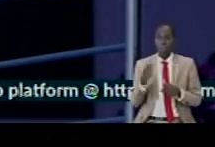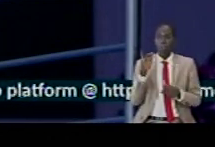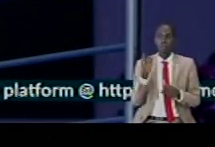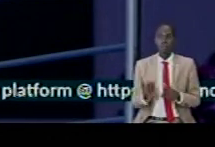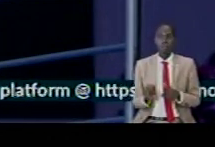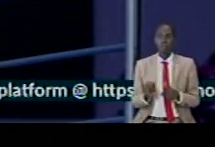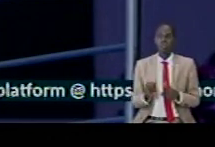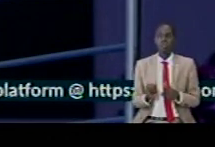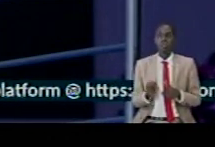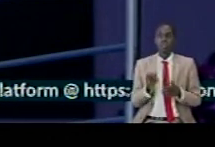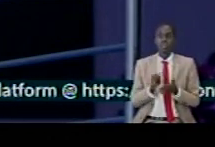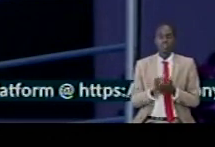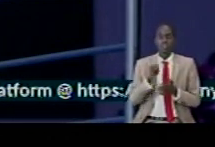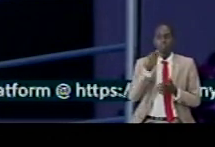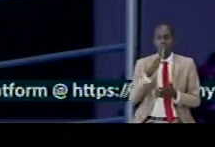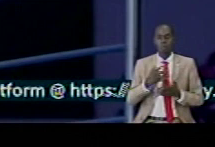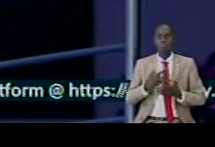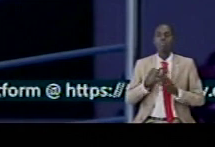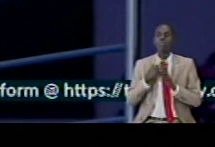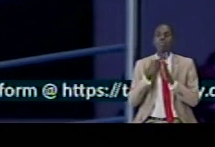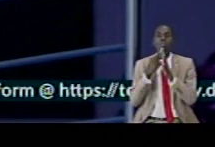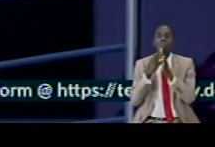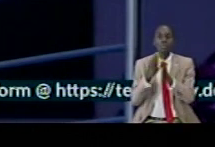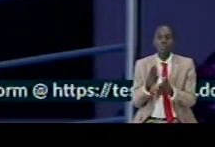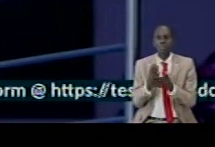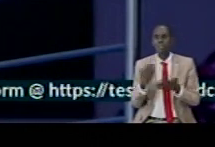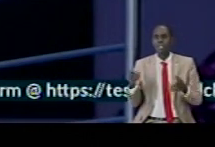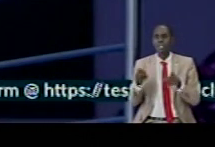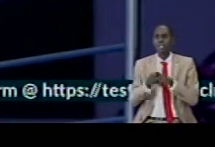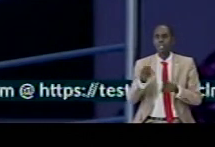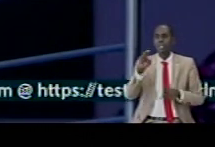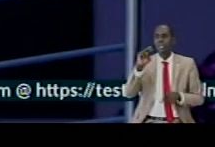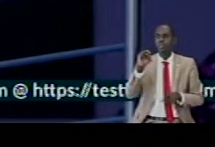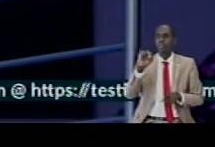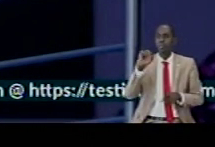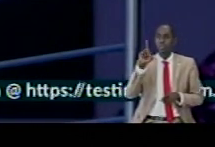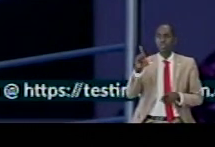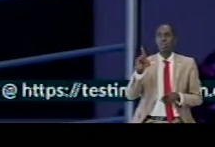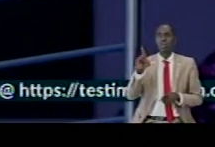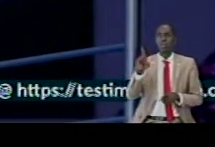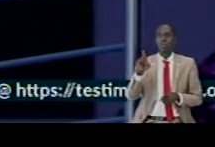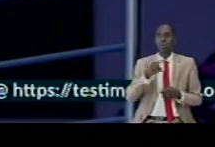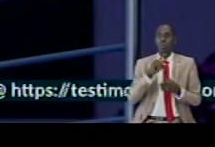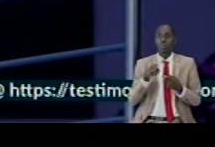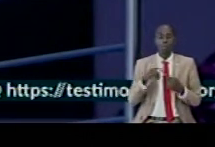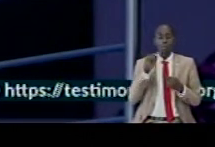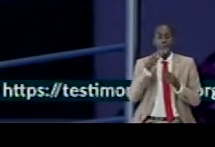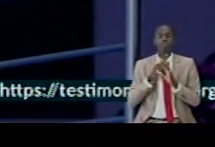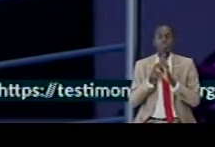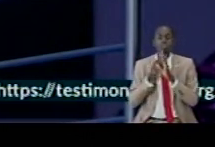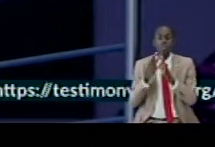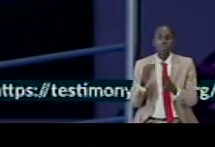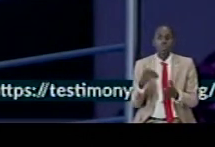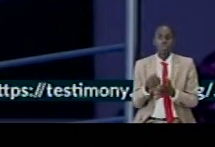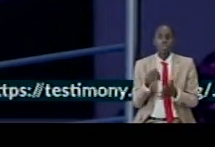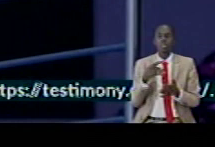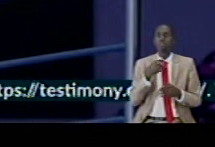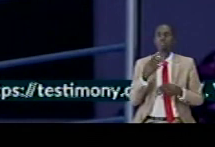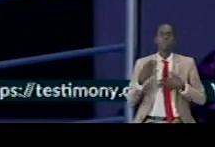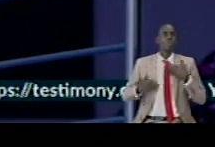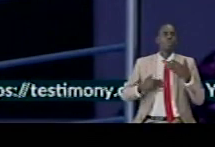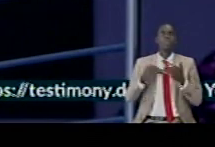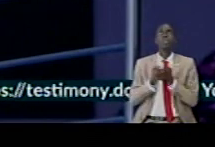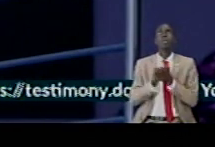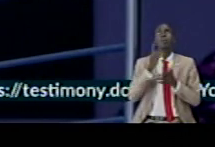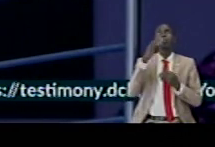something like a nail. As I vomit it, in fact, I was so happy. I said, God has delivered me. God